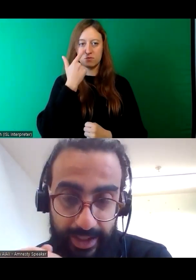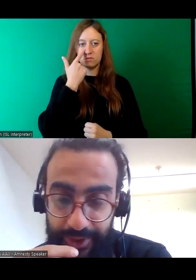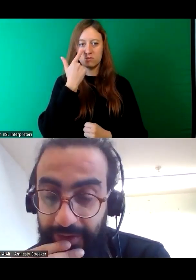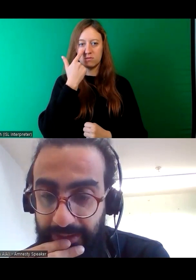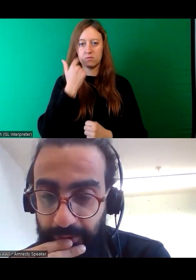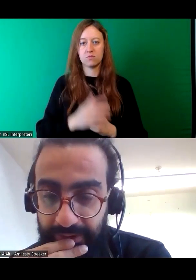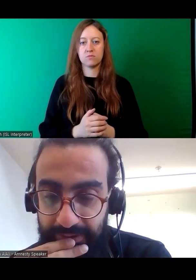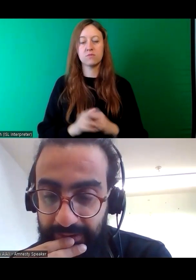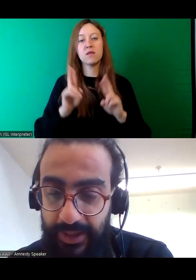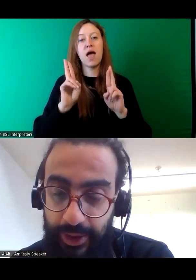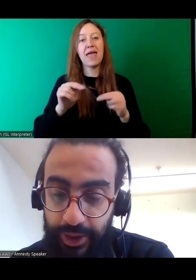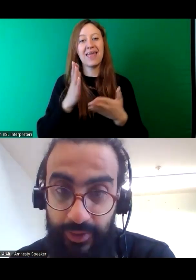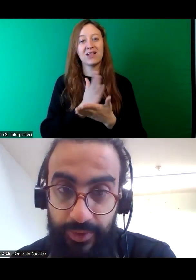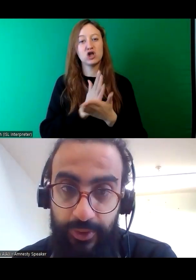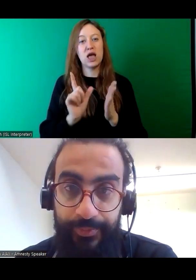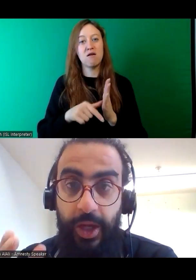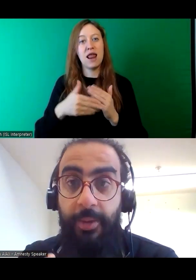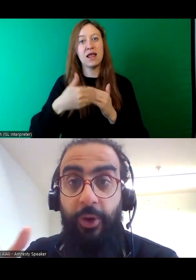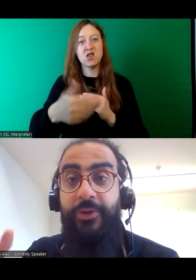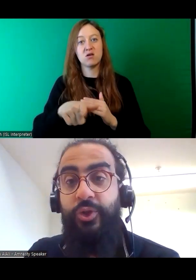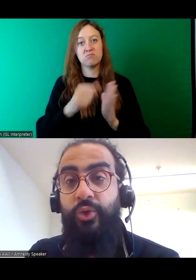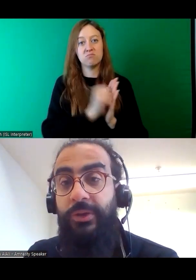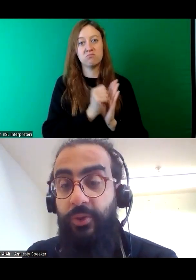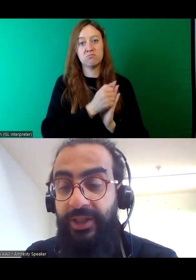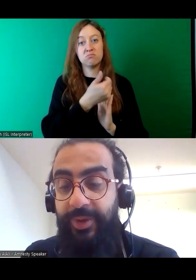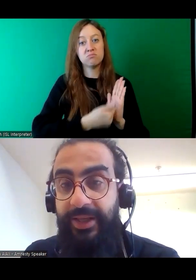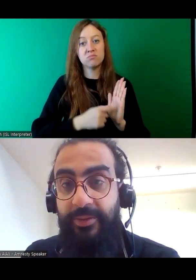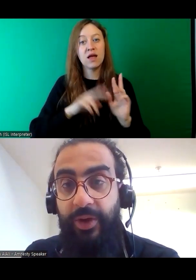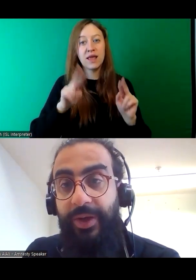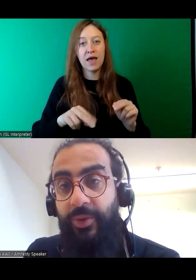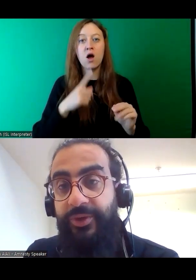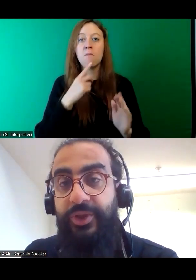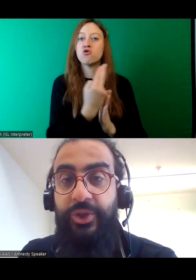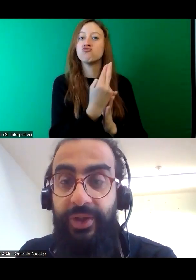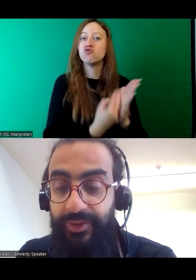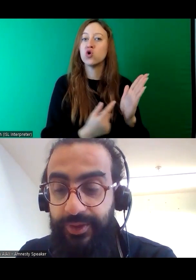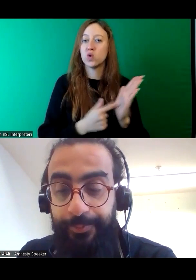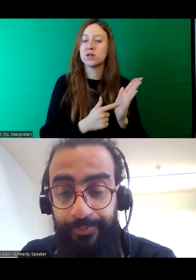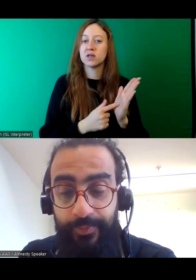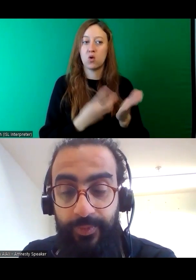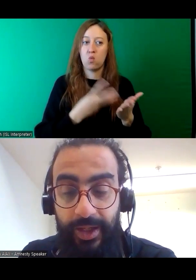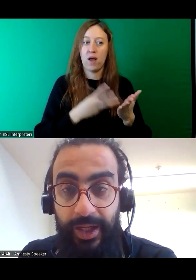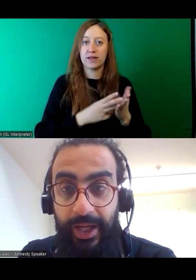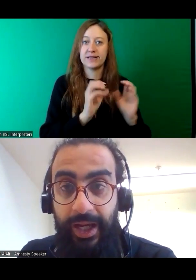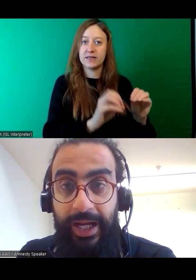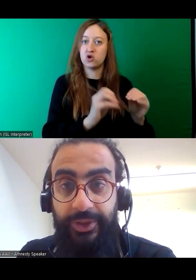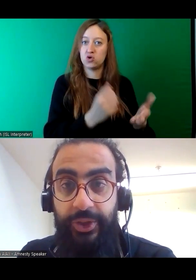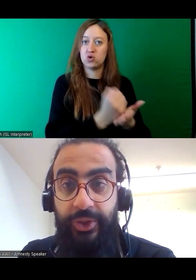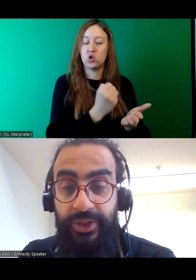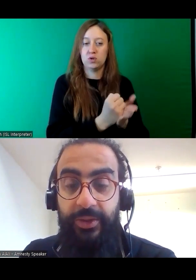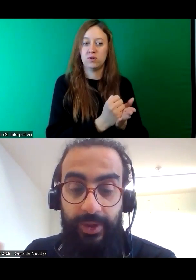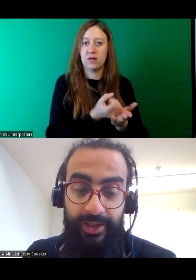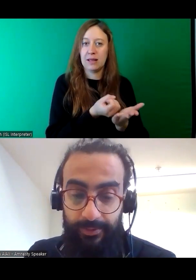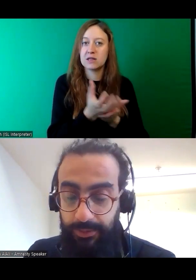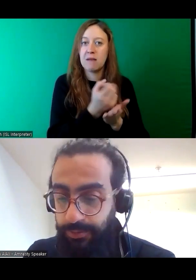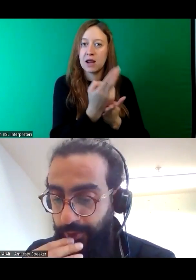I can share later on this document with you, but all these rules, we explain them one by one to the students, and to